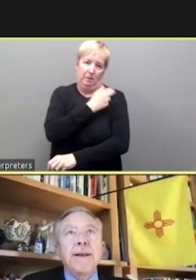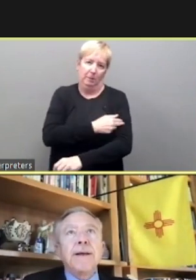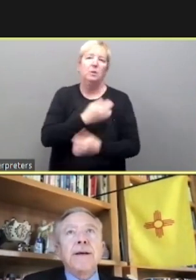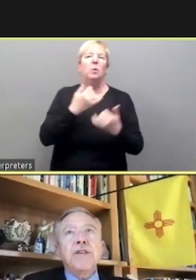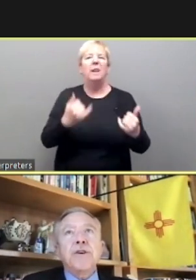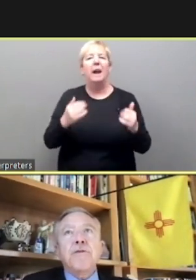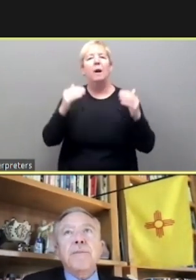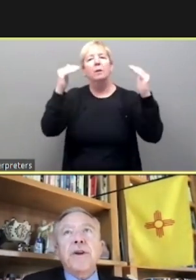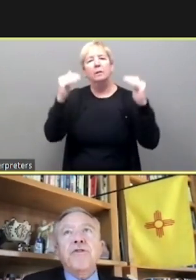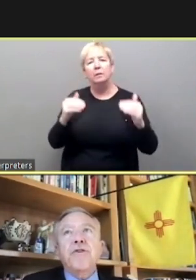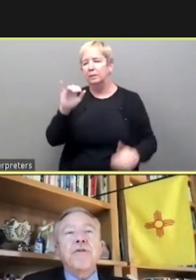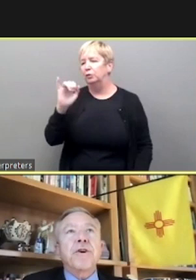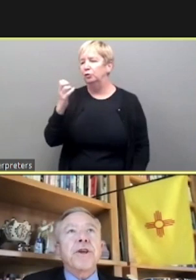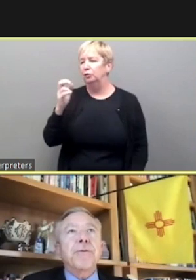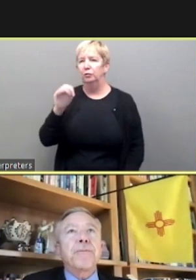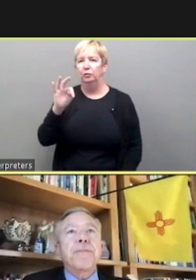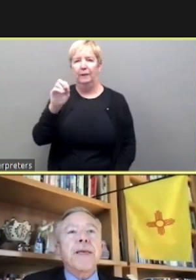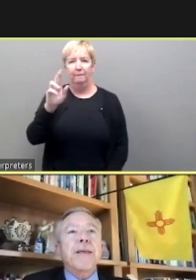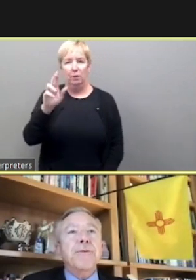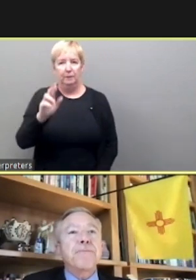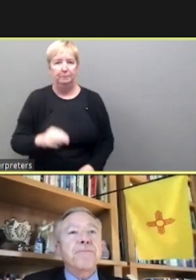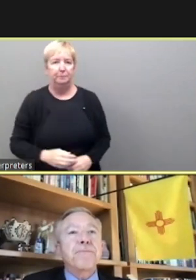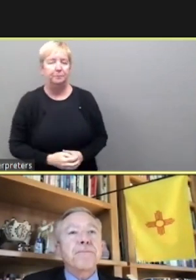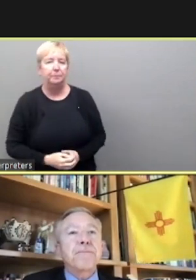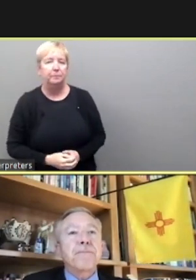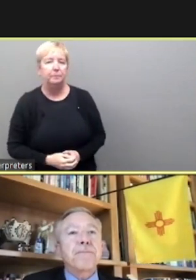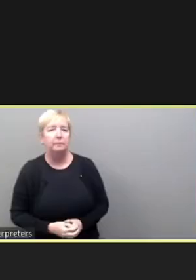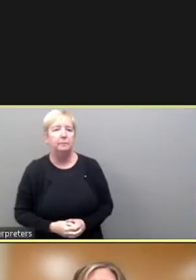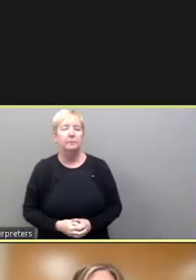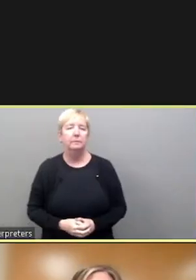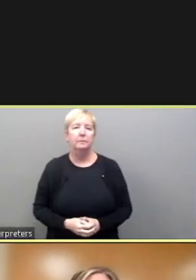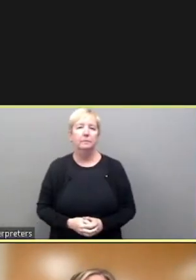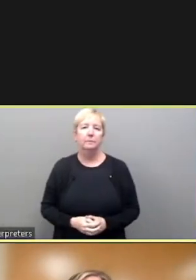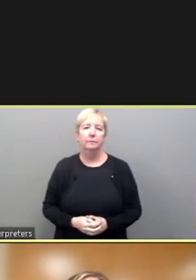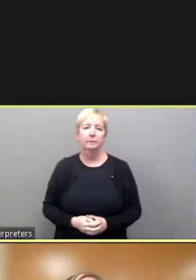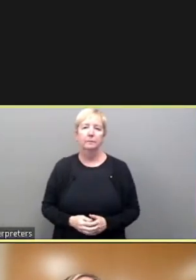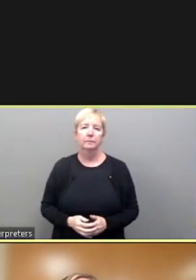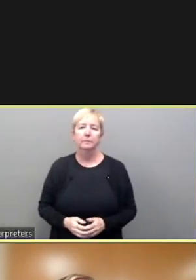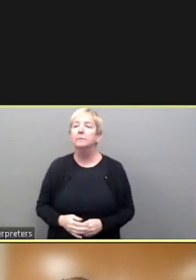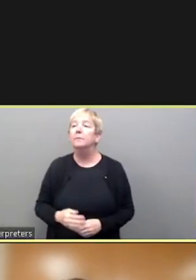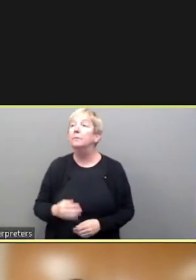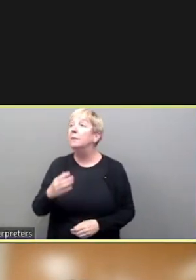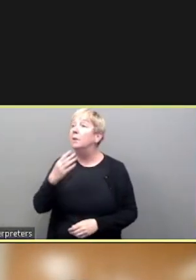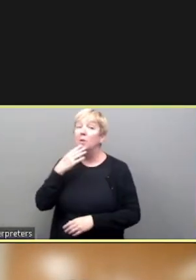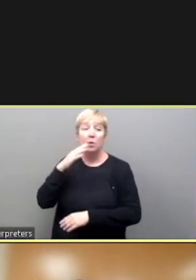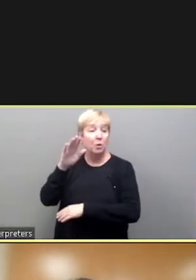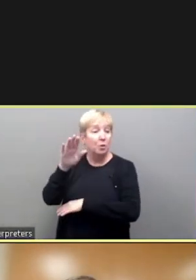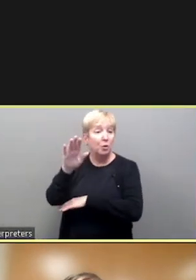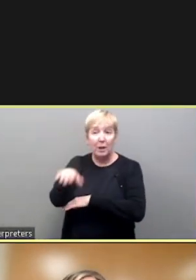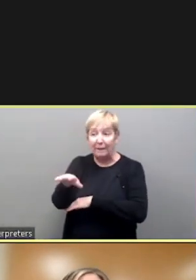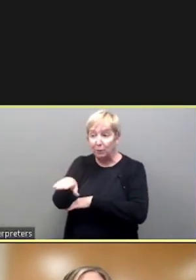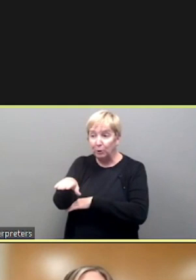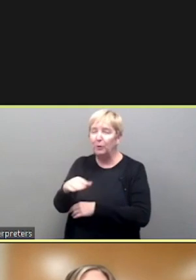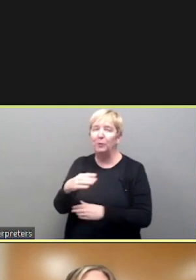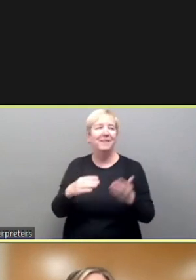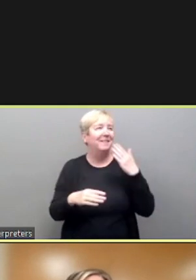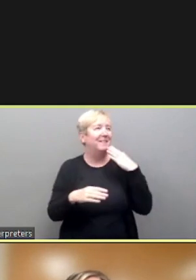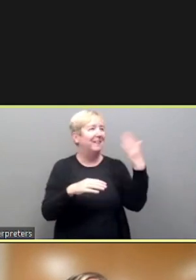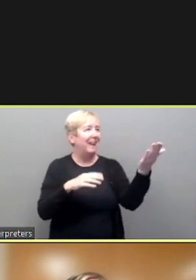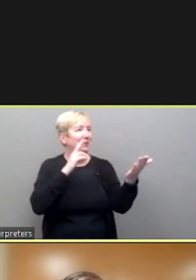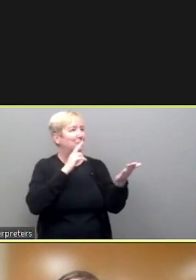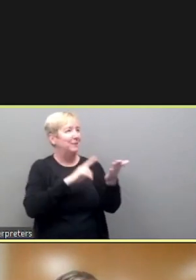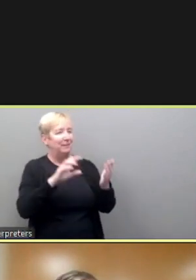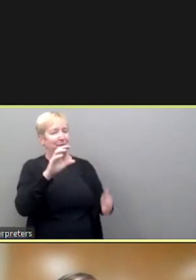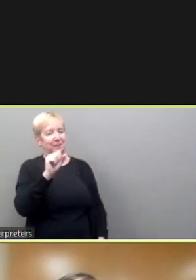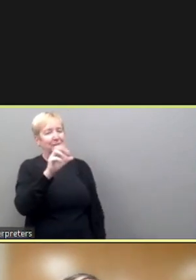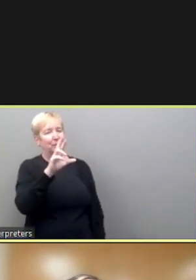And Jennifer, I'm going to turn it over to you. Thank you. Good afternoon. Thank you, Secretary Scrace. Again, my